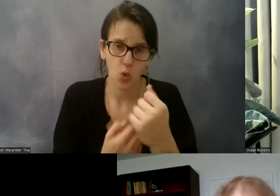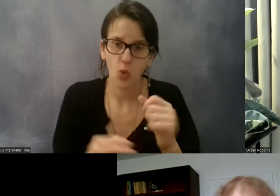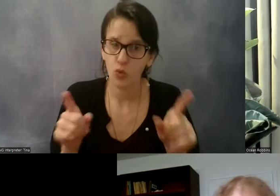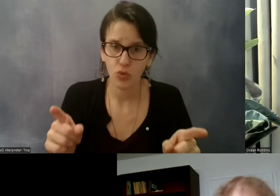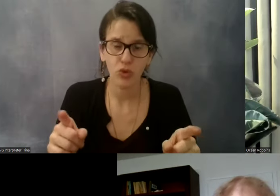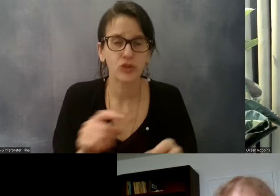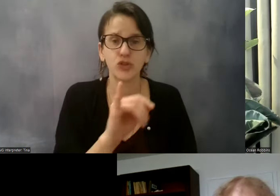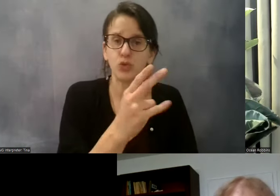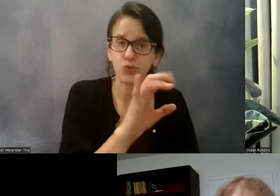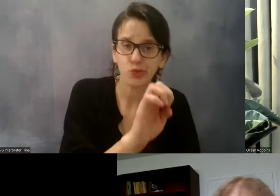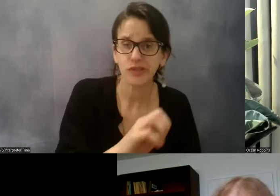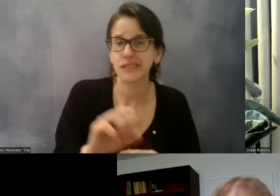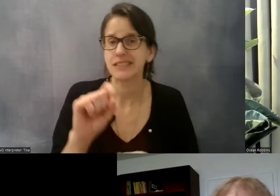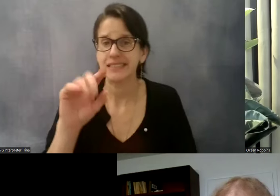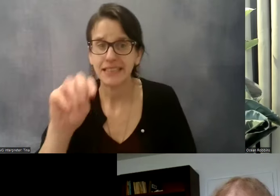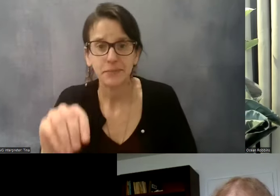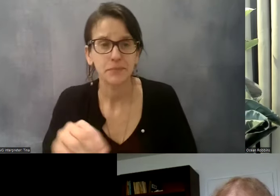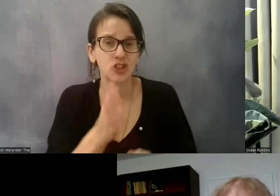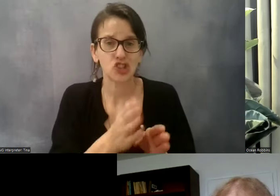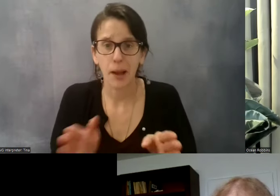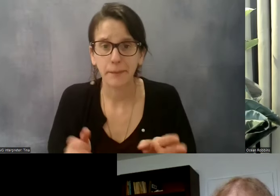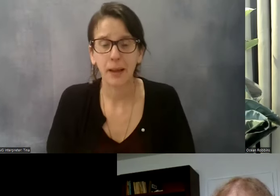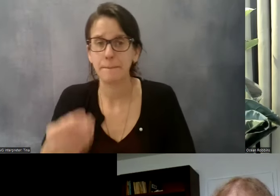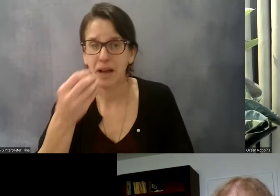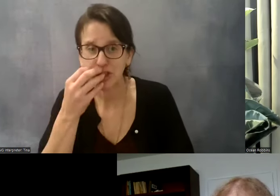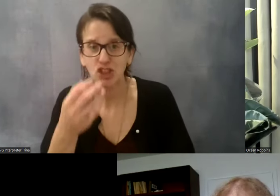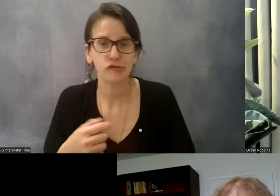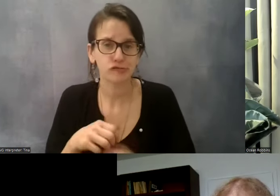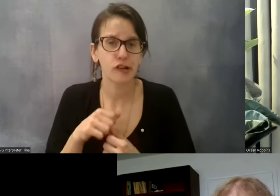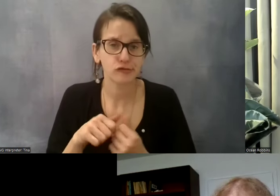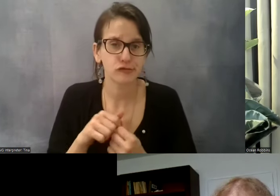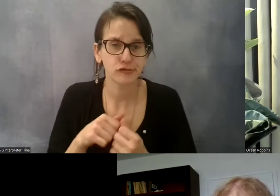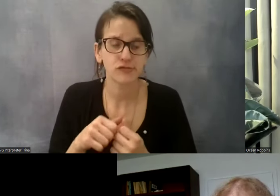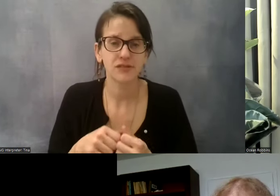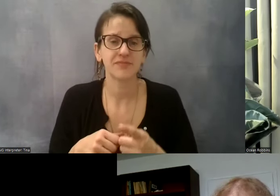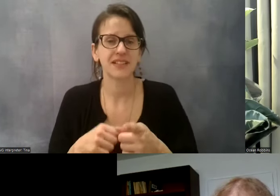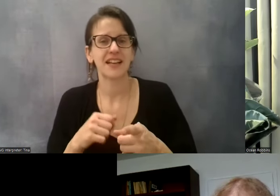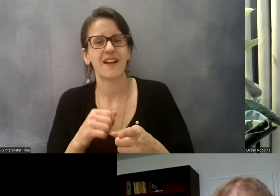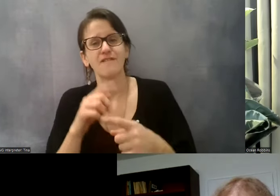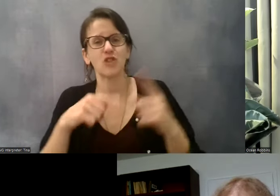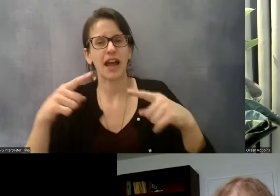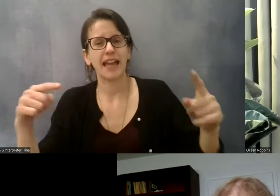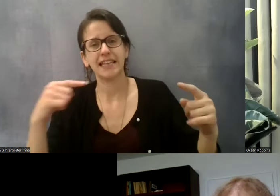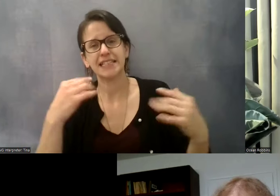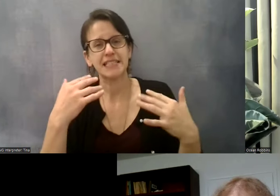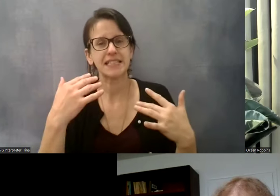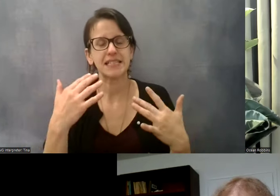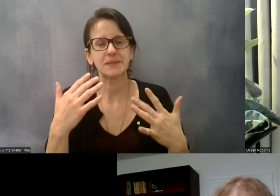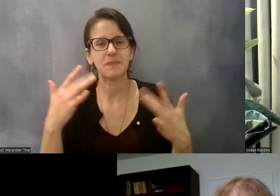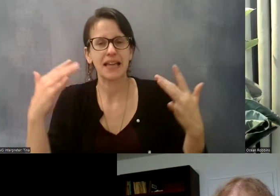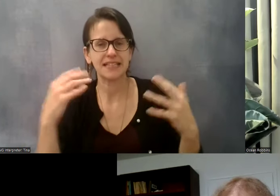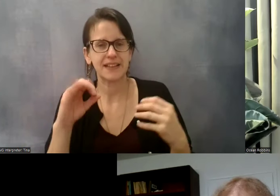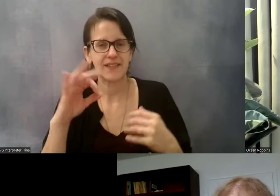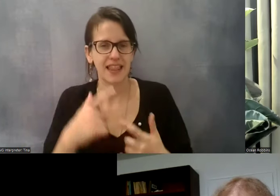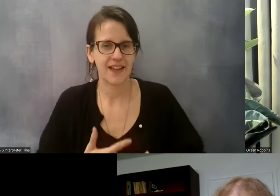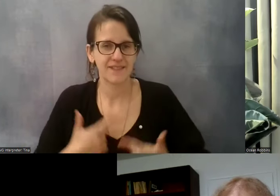steam and chop and munch. It's all Variety good. is the spice of life. Yes.